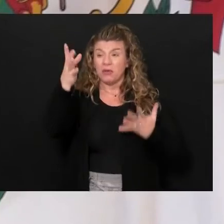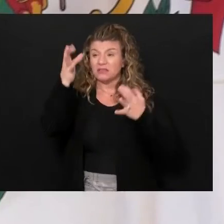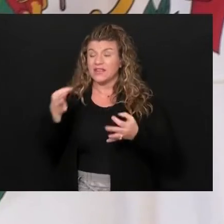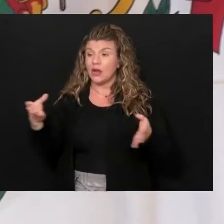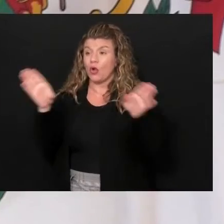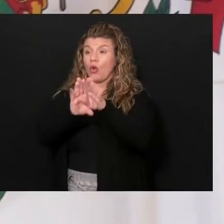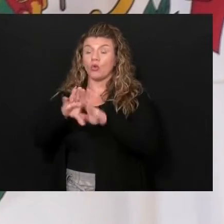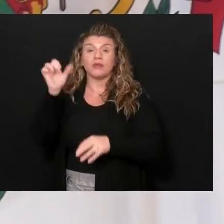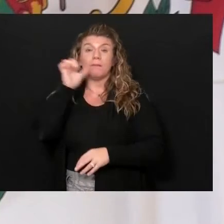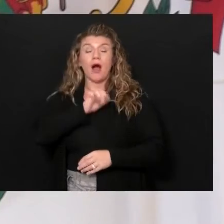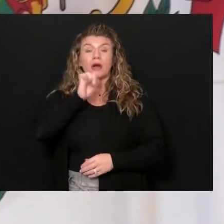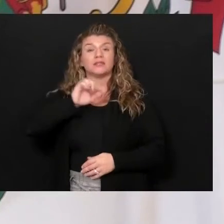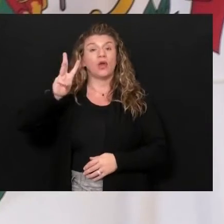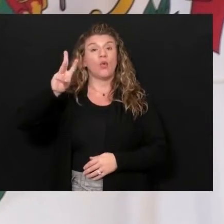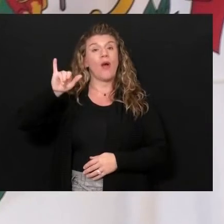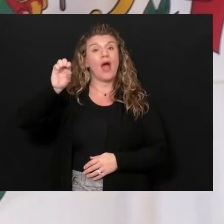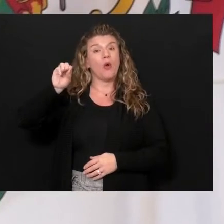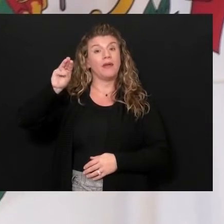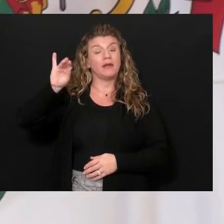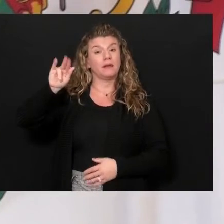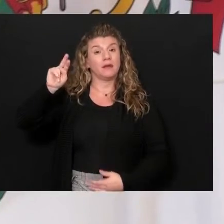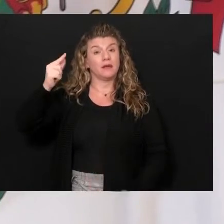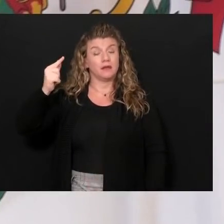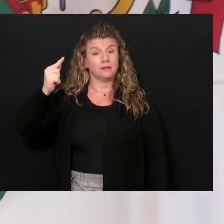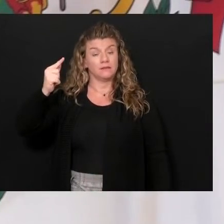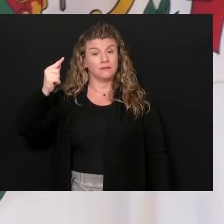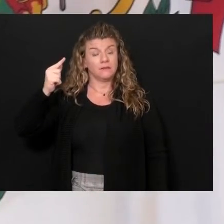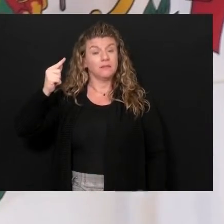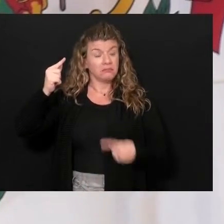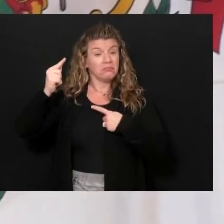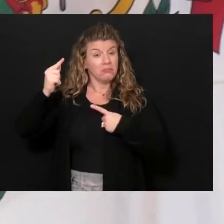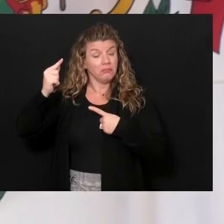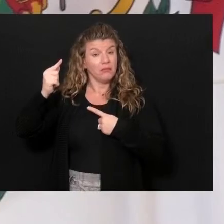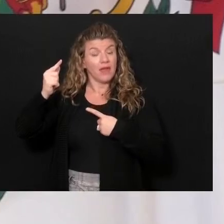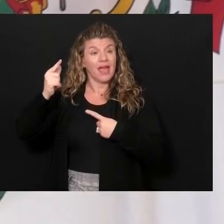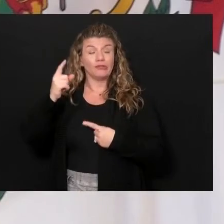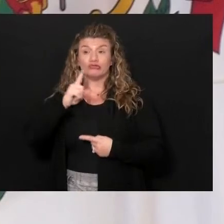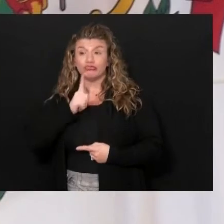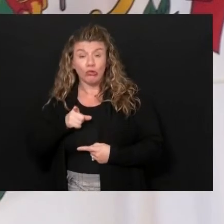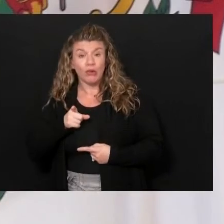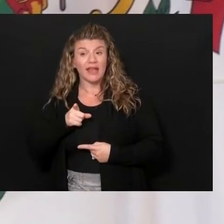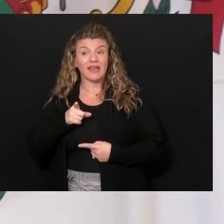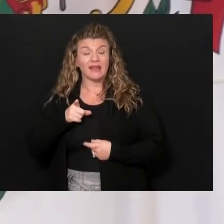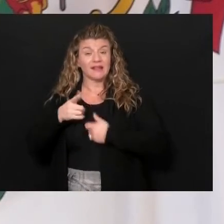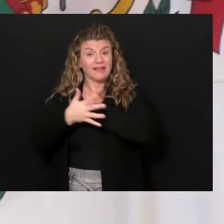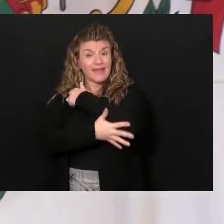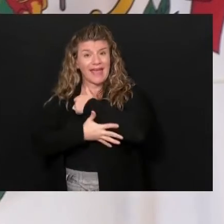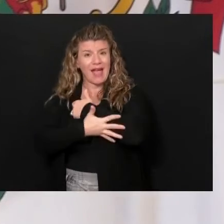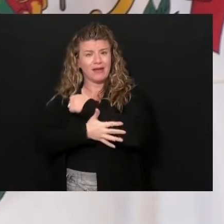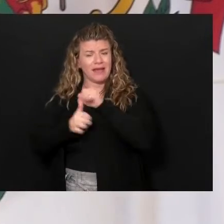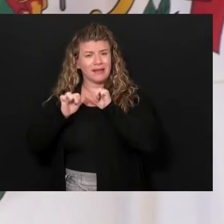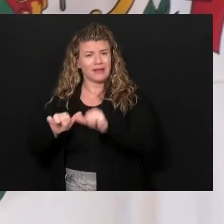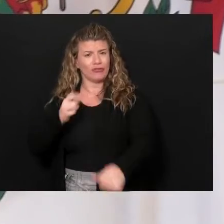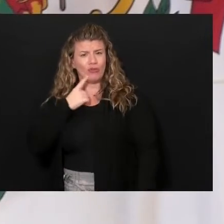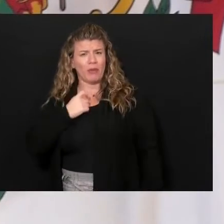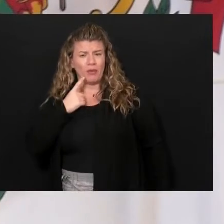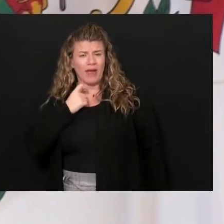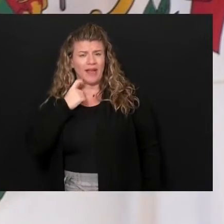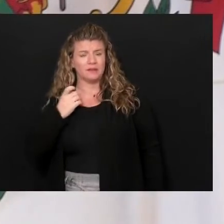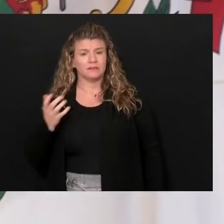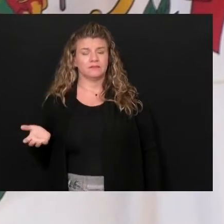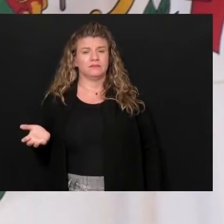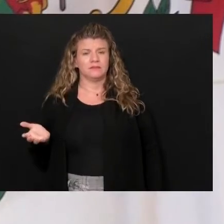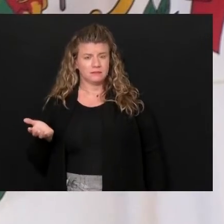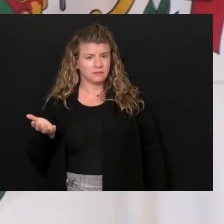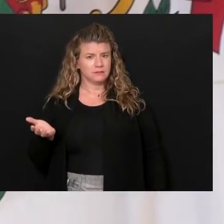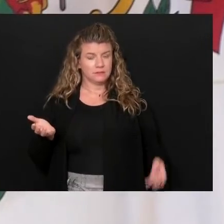bars down in Wyoming County, and really and truly the county stays blazing red, the first thing